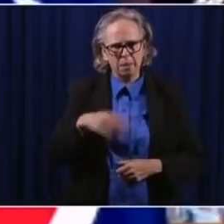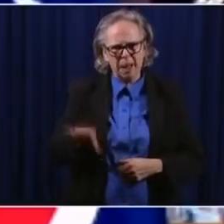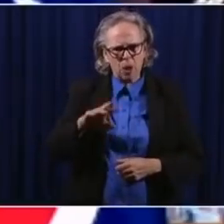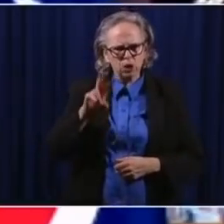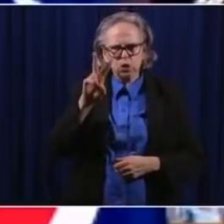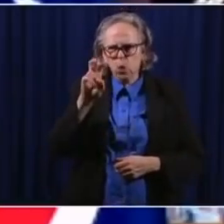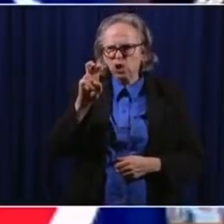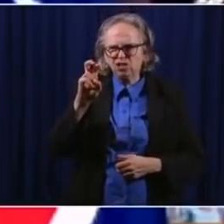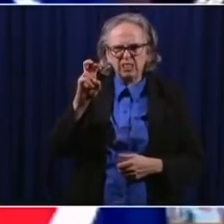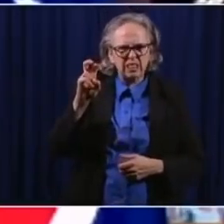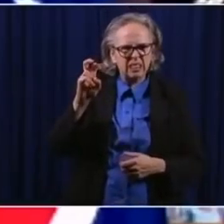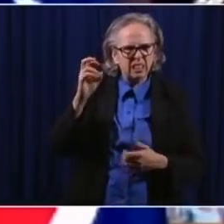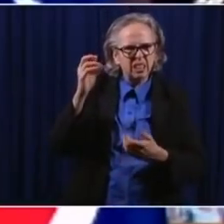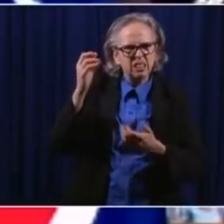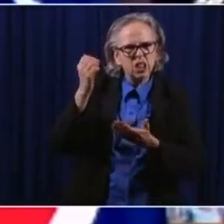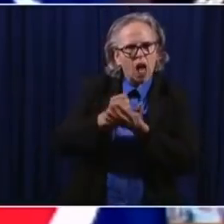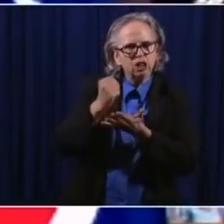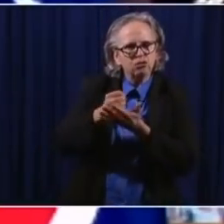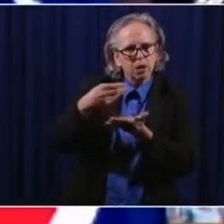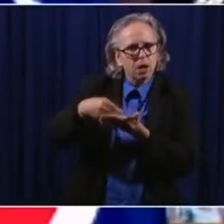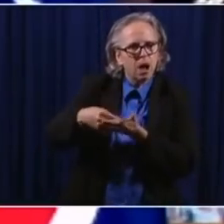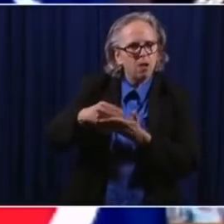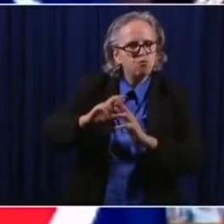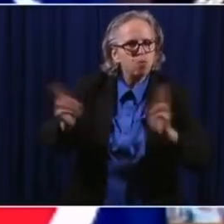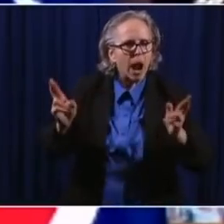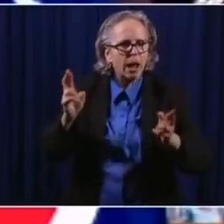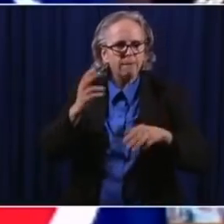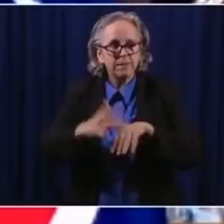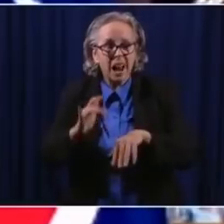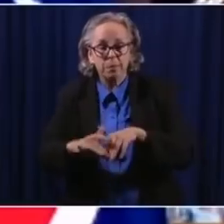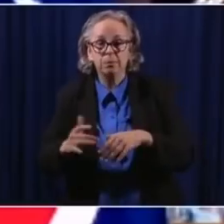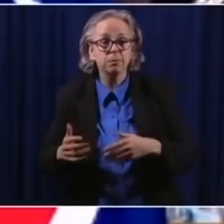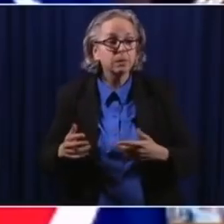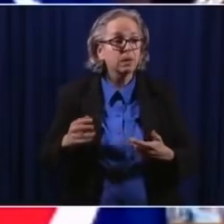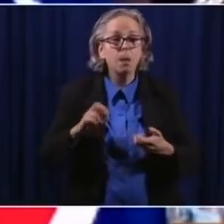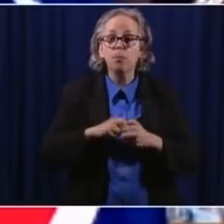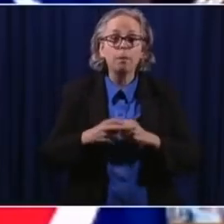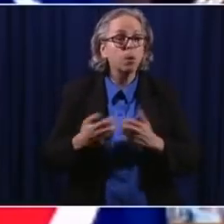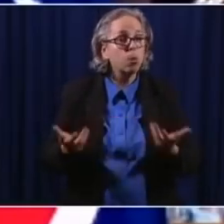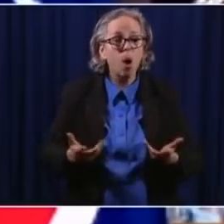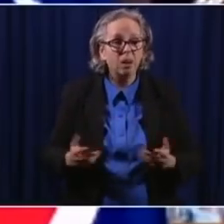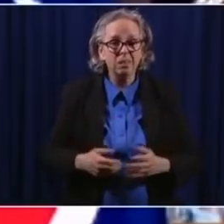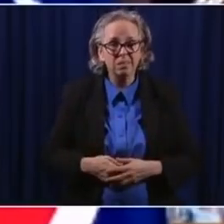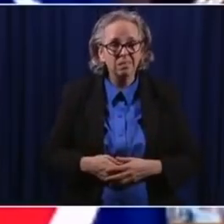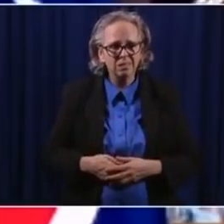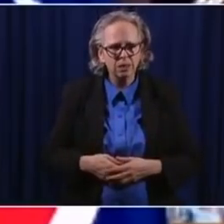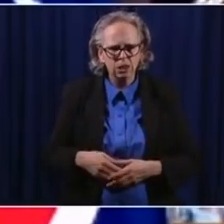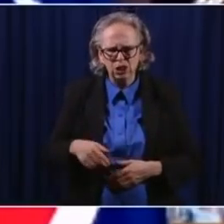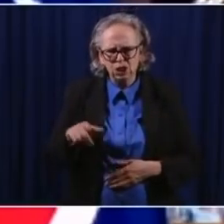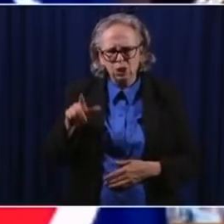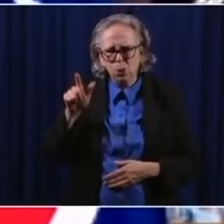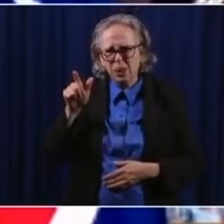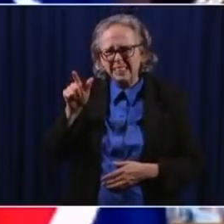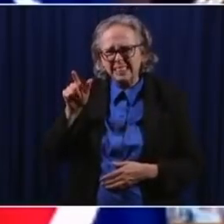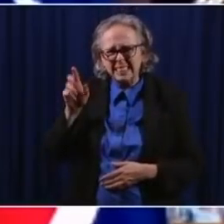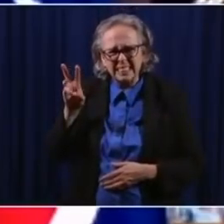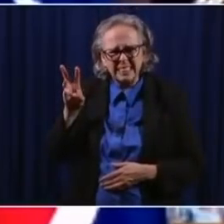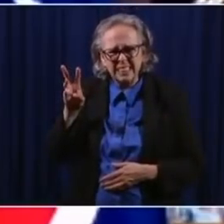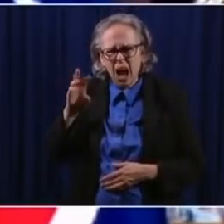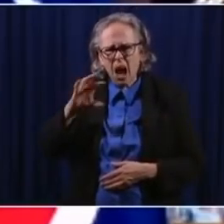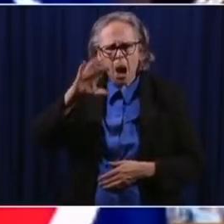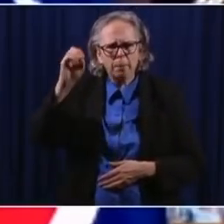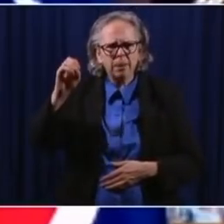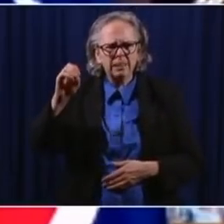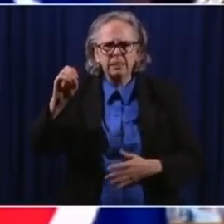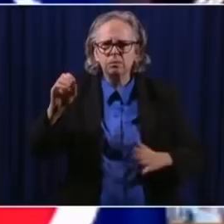Our challenge right now is only 26 companies have offered themselves up to provide these internships. So this is a